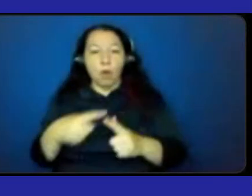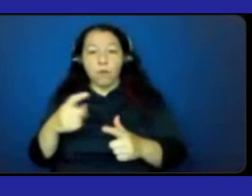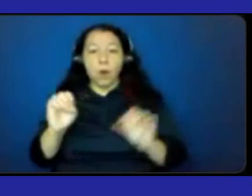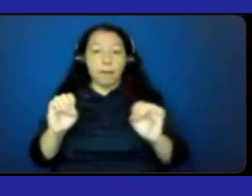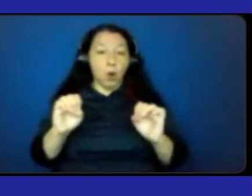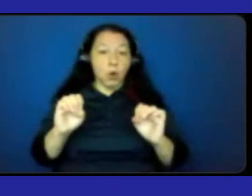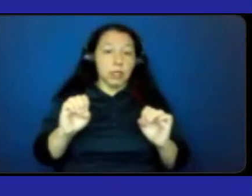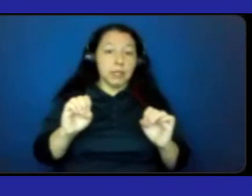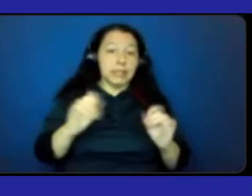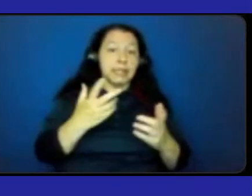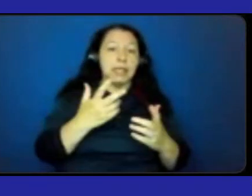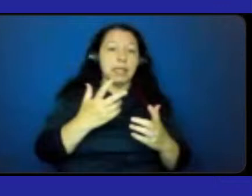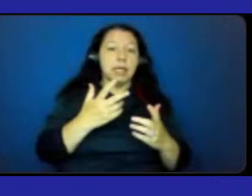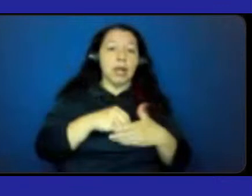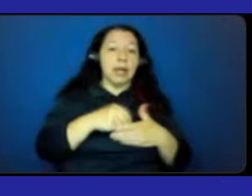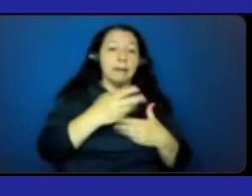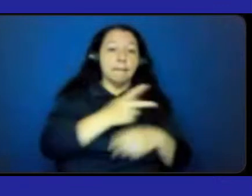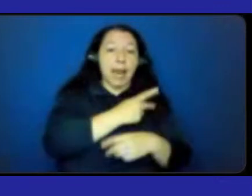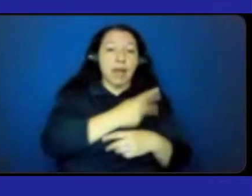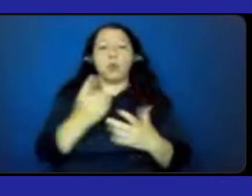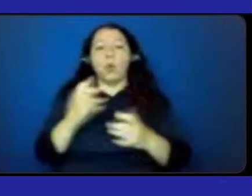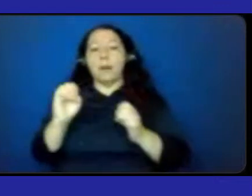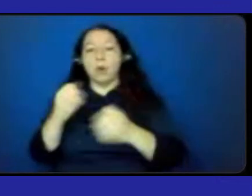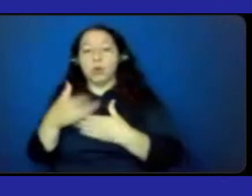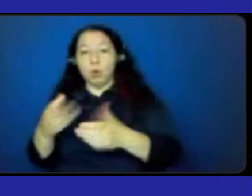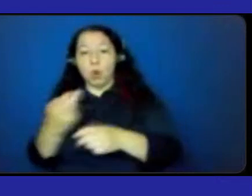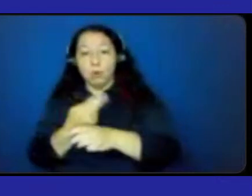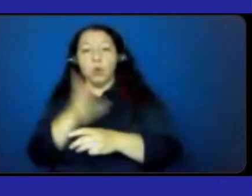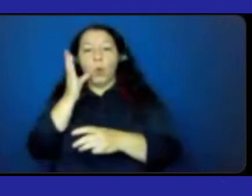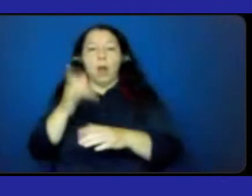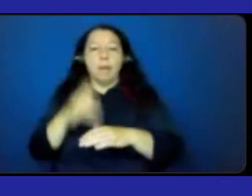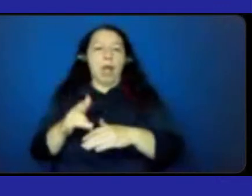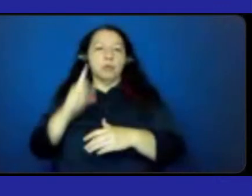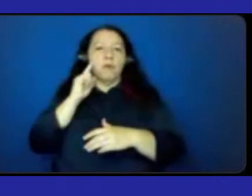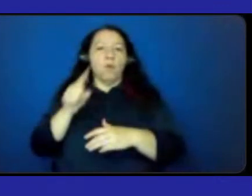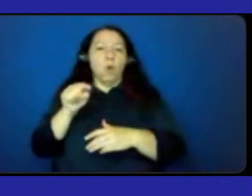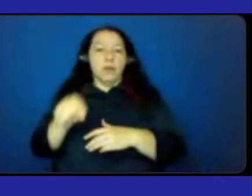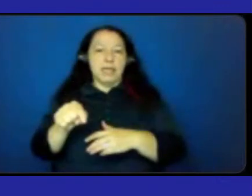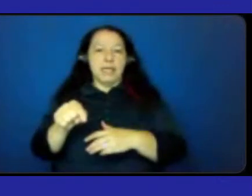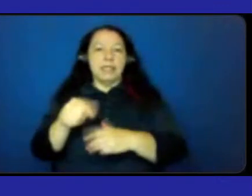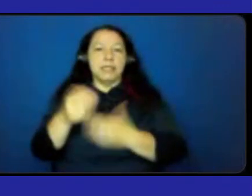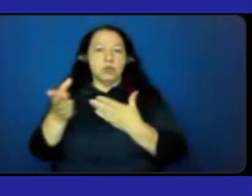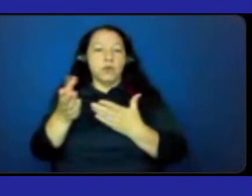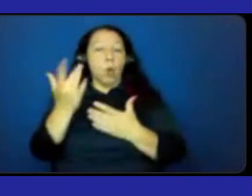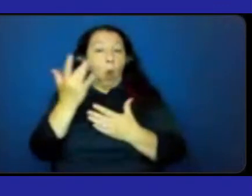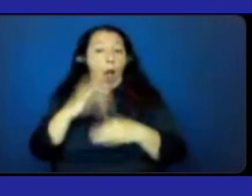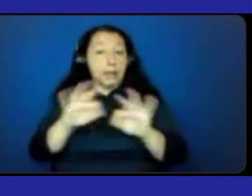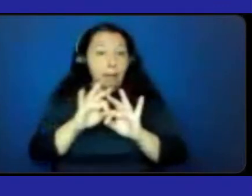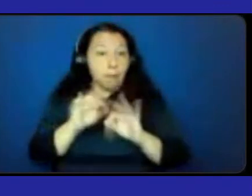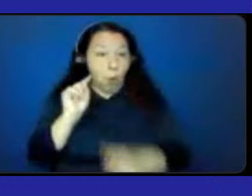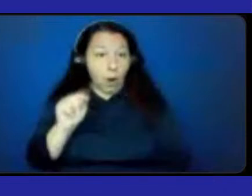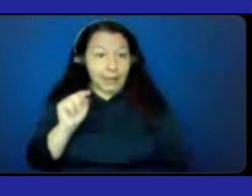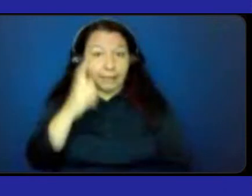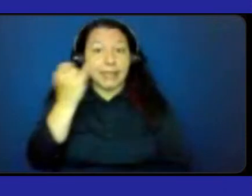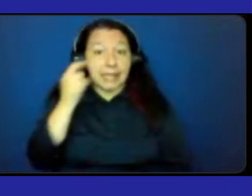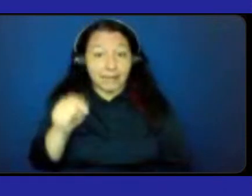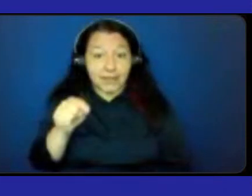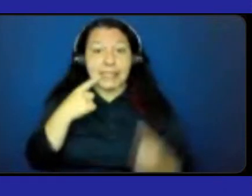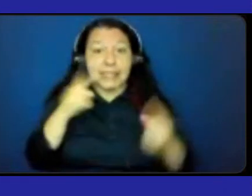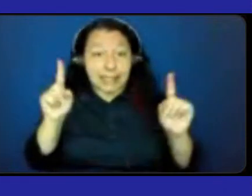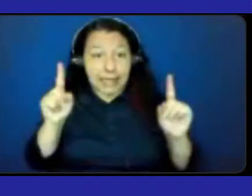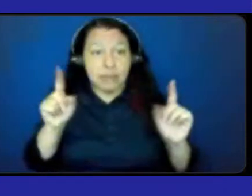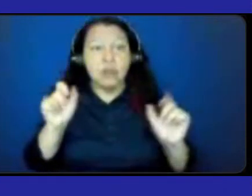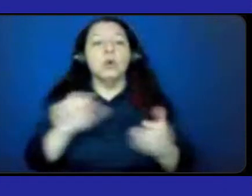for MTM services. And the reason this is important is because if this is successful, this could become a